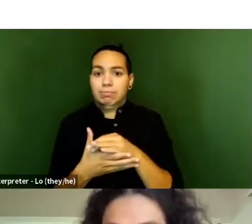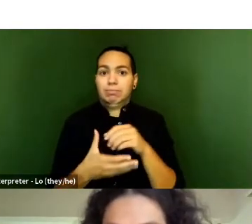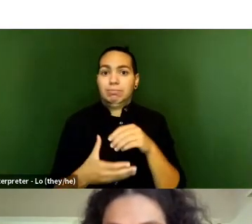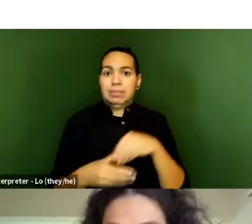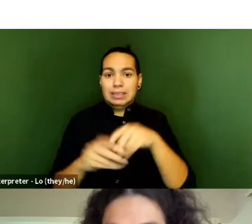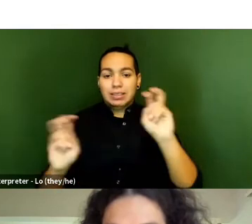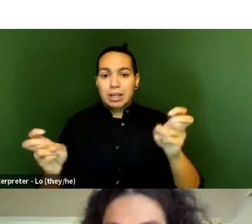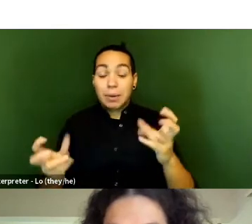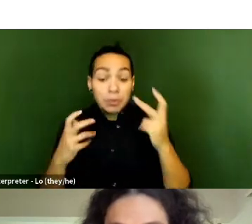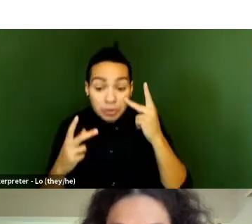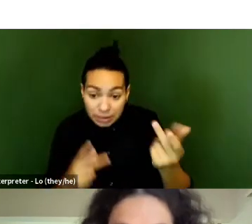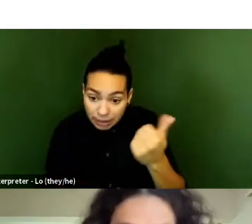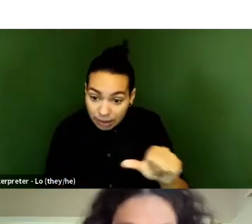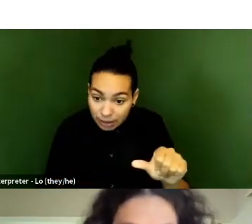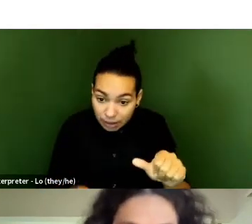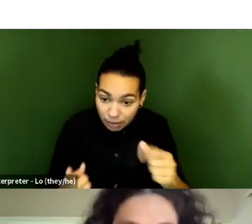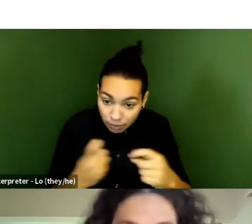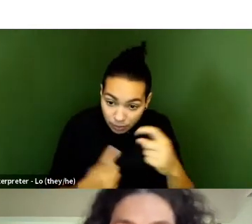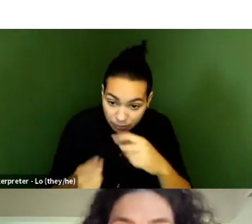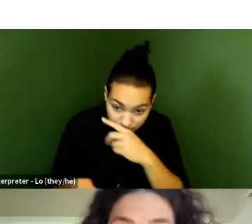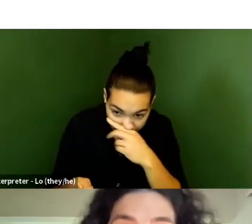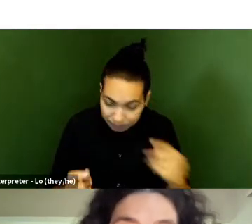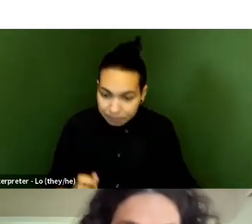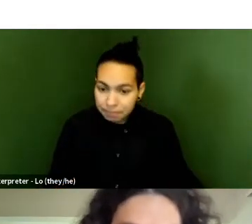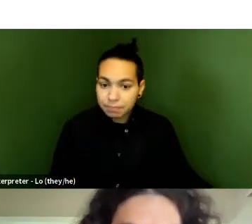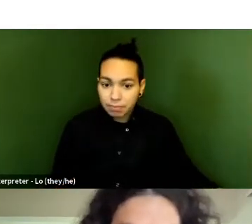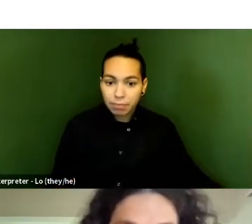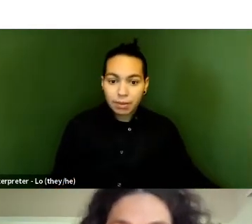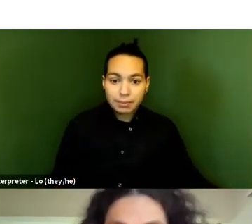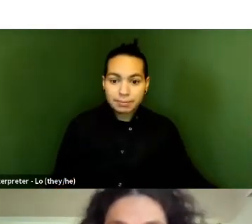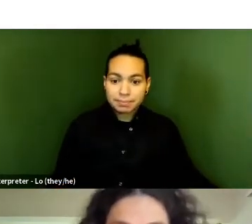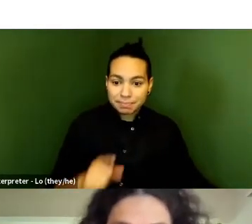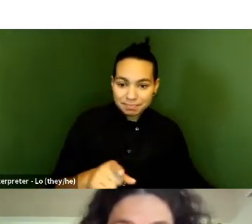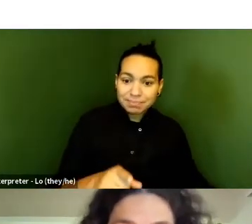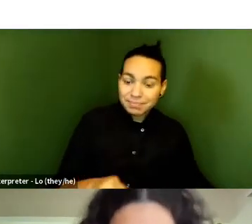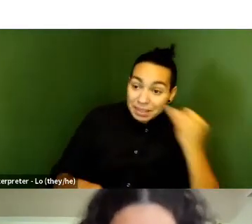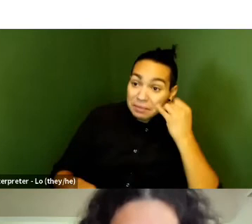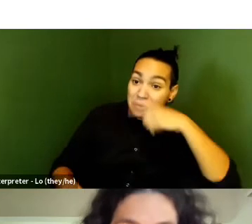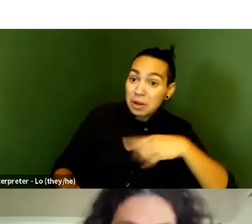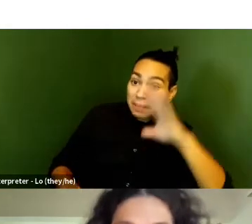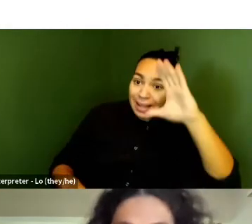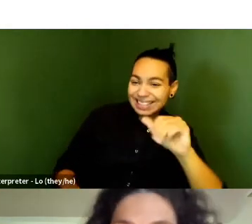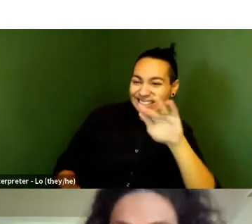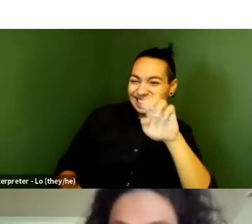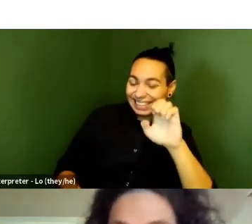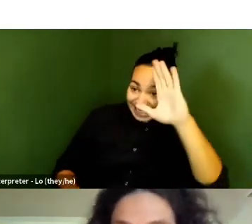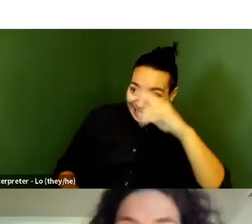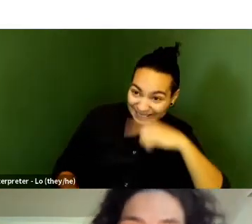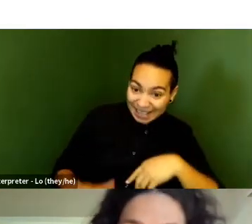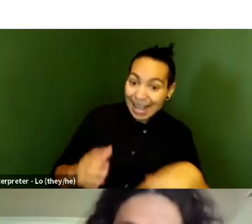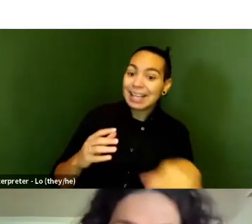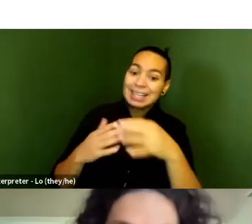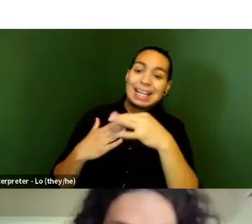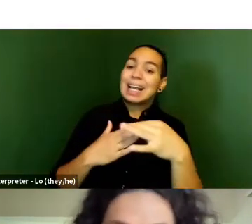Wanted to see if there were, it looks like our Q&A is. Yeah, if I may jump in. Yeah, Celine, help you here and to